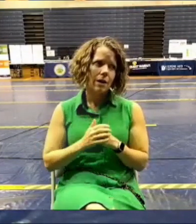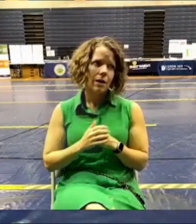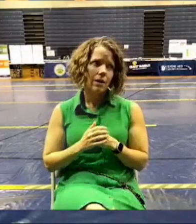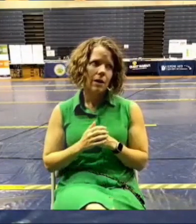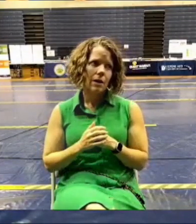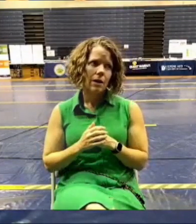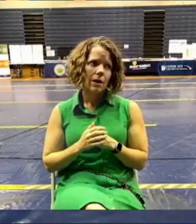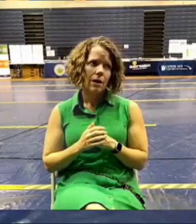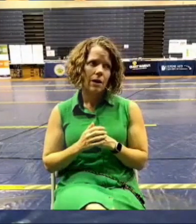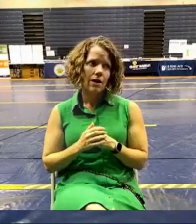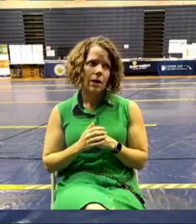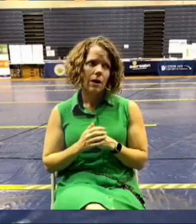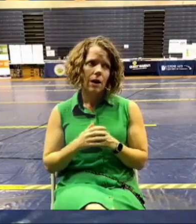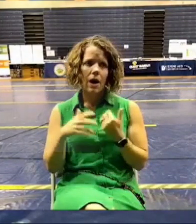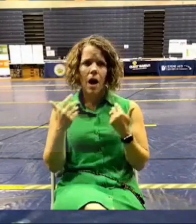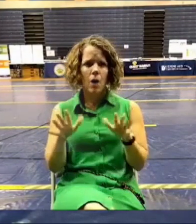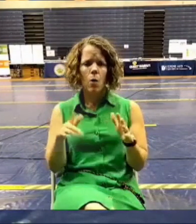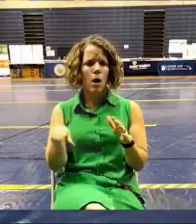much, but